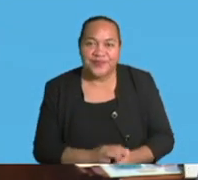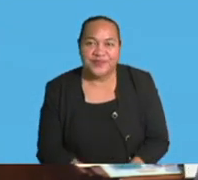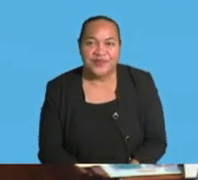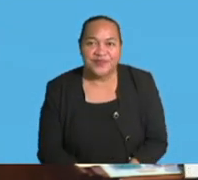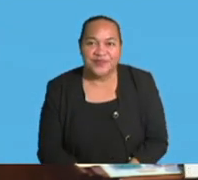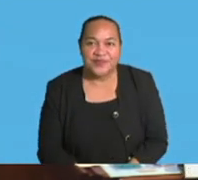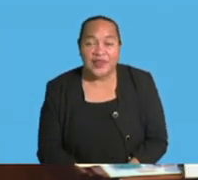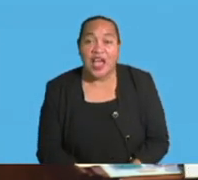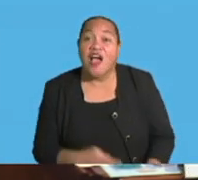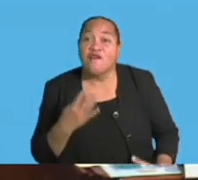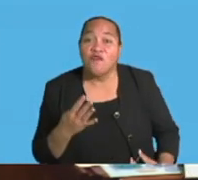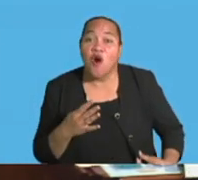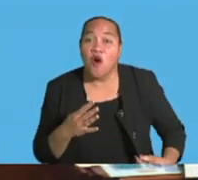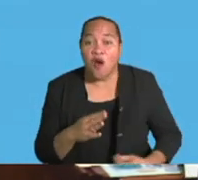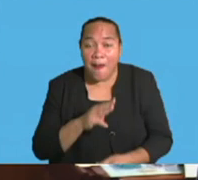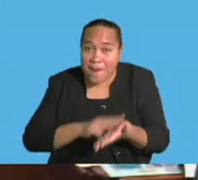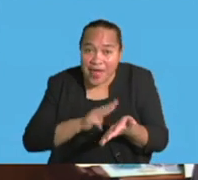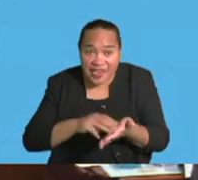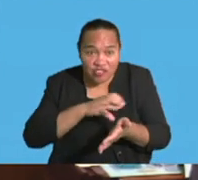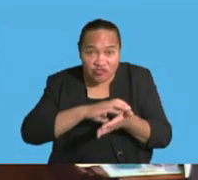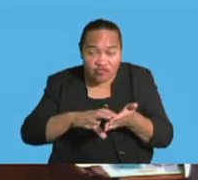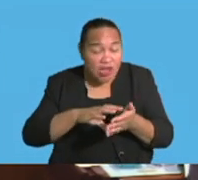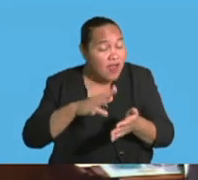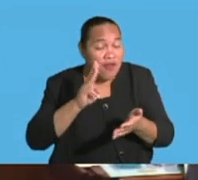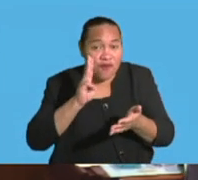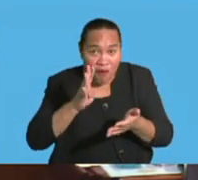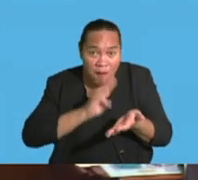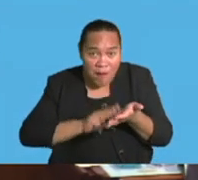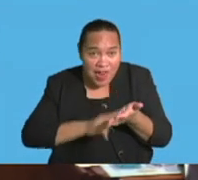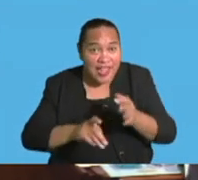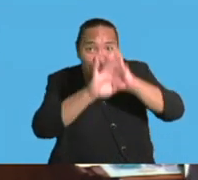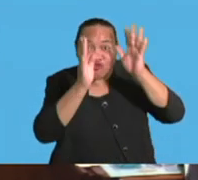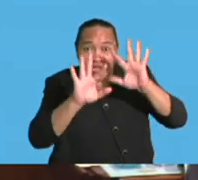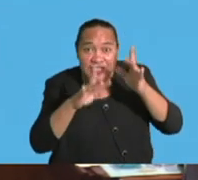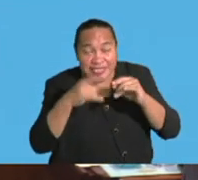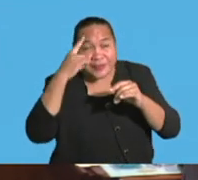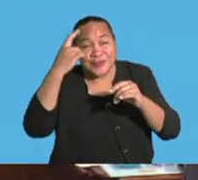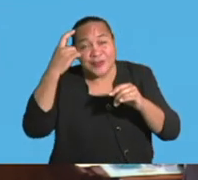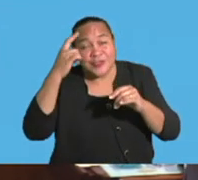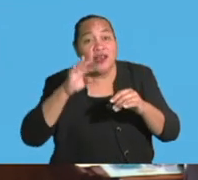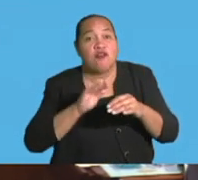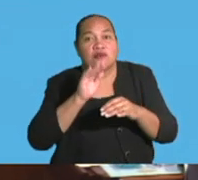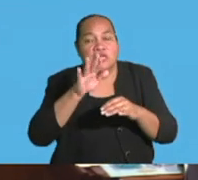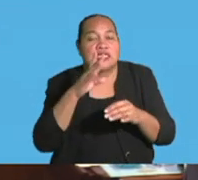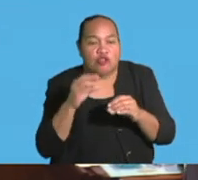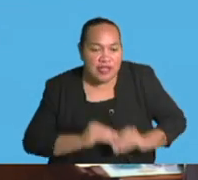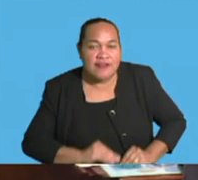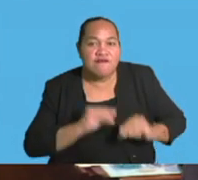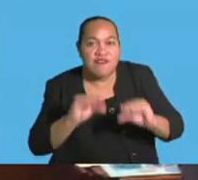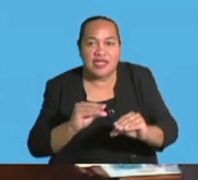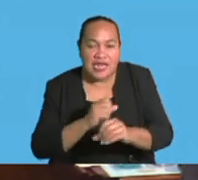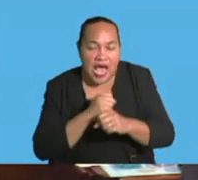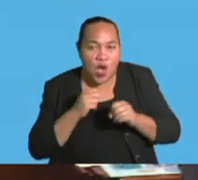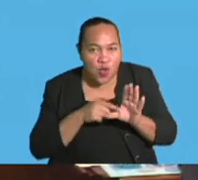The 4 million trees in 4 years initiative is in fact an investment in our youth and children.